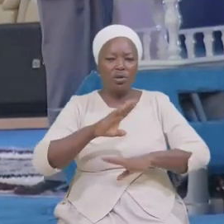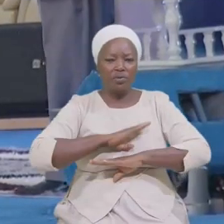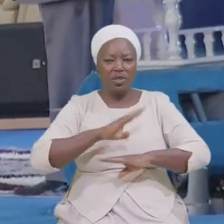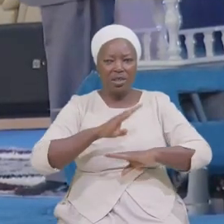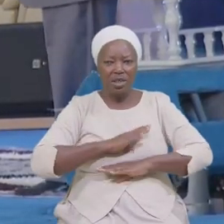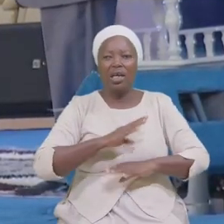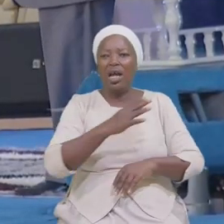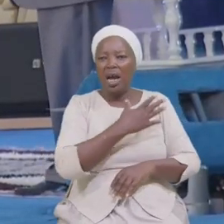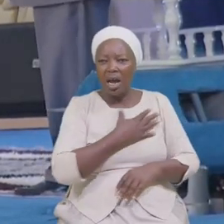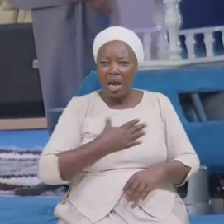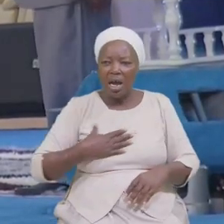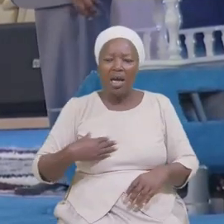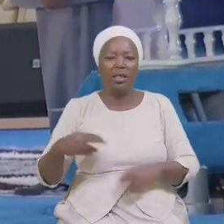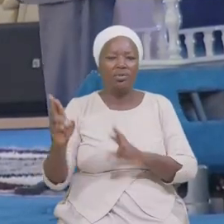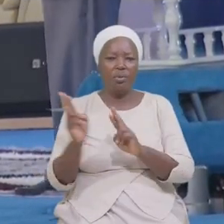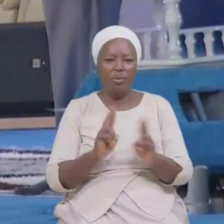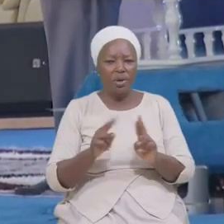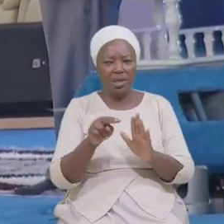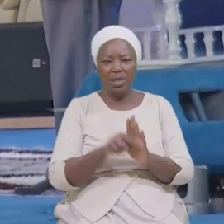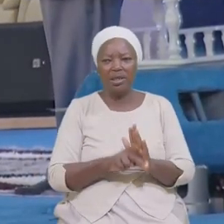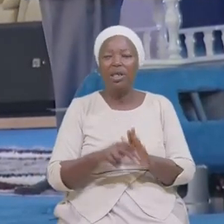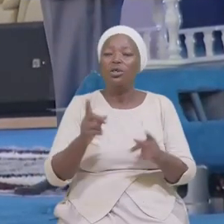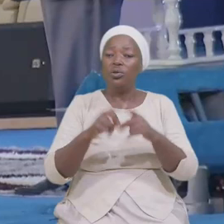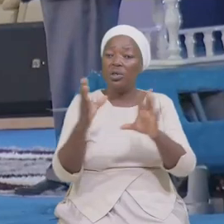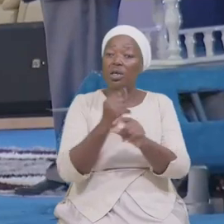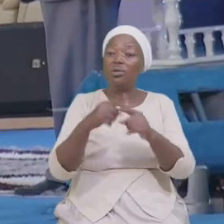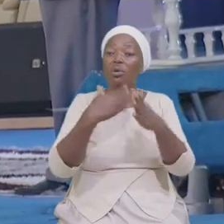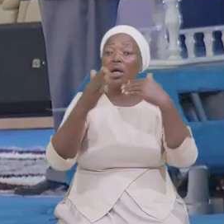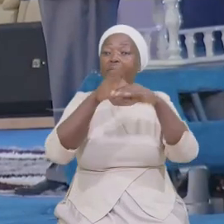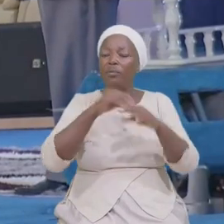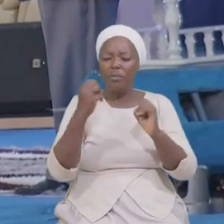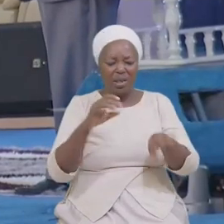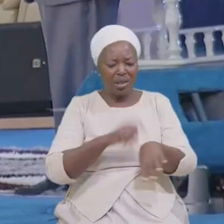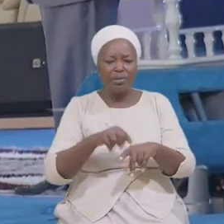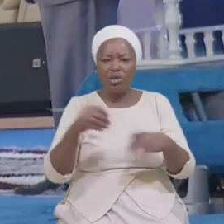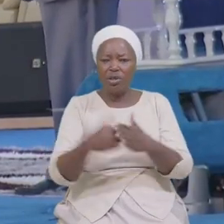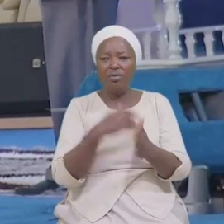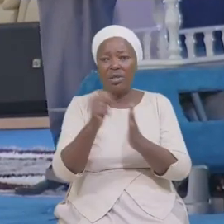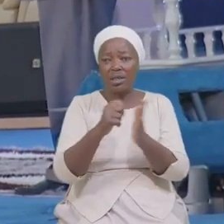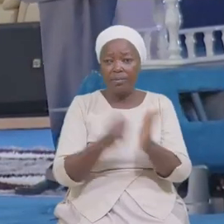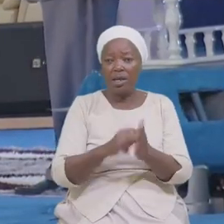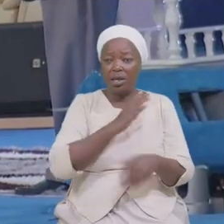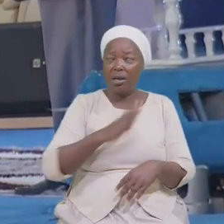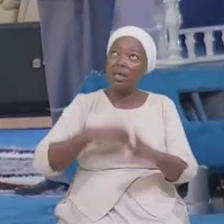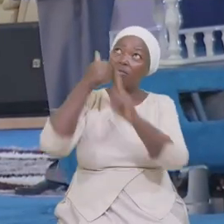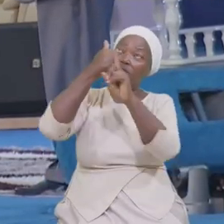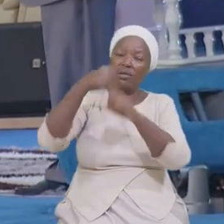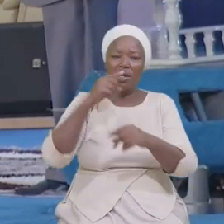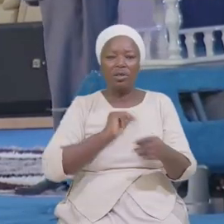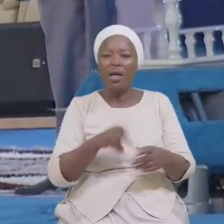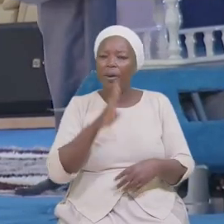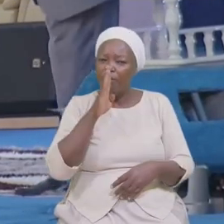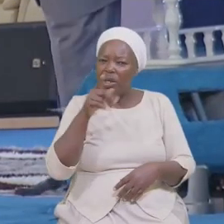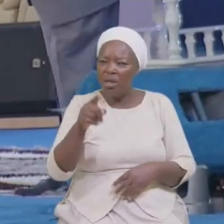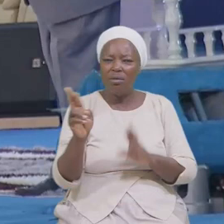and readiness to get to heaven. Many times in the New Testament, Christ himself said, be ye ready, be ye